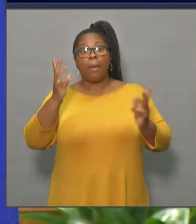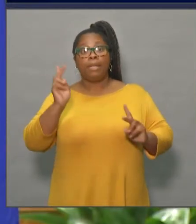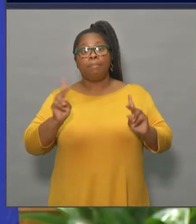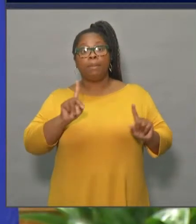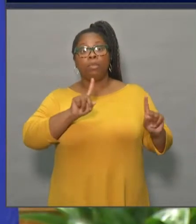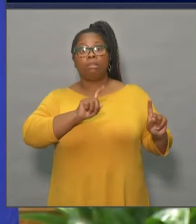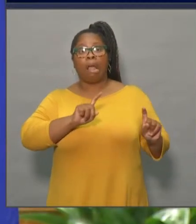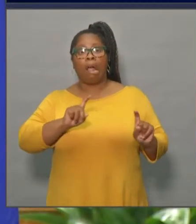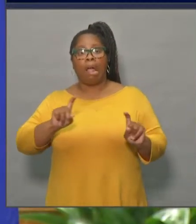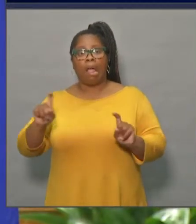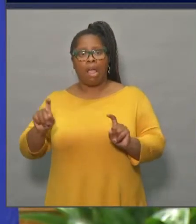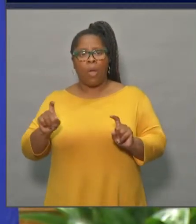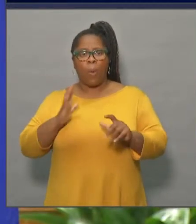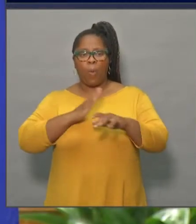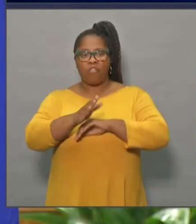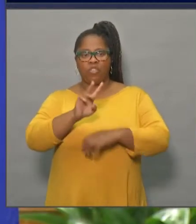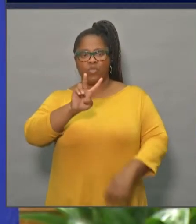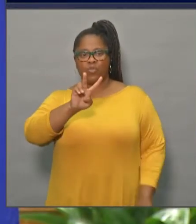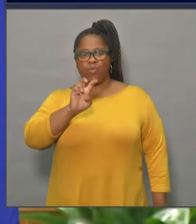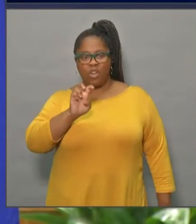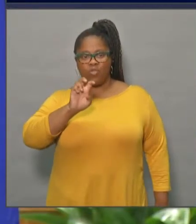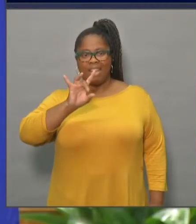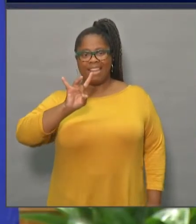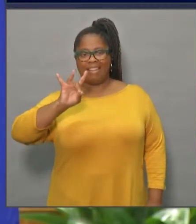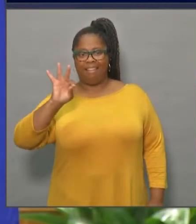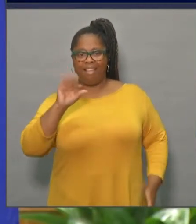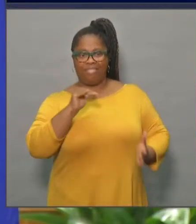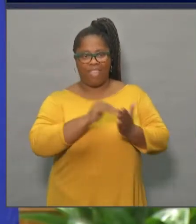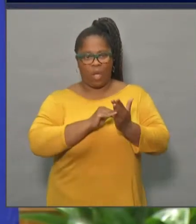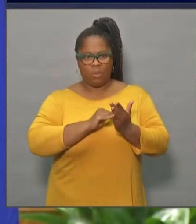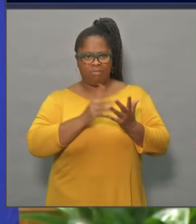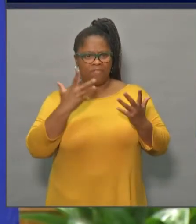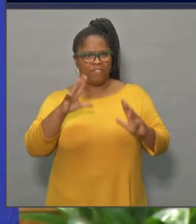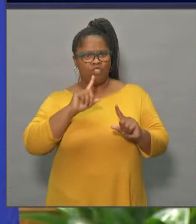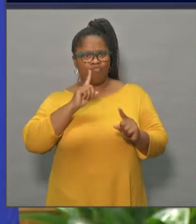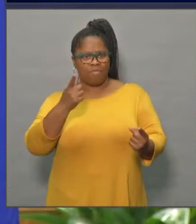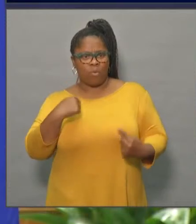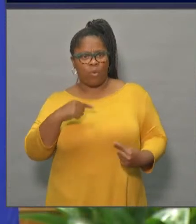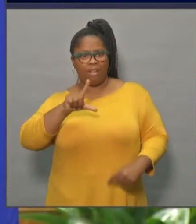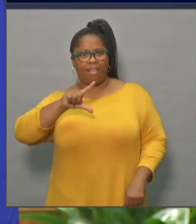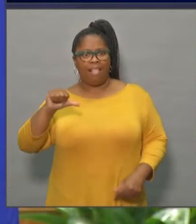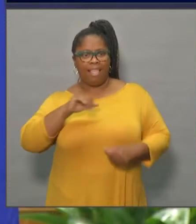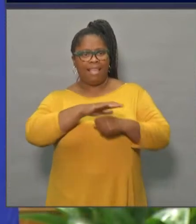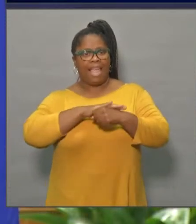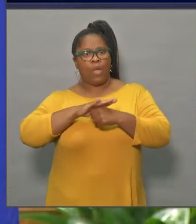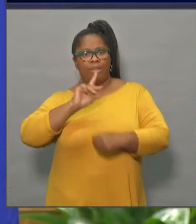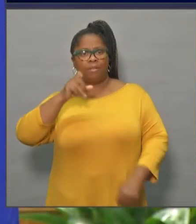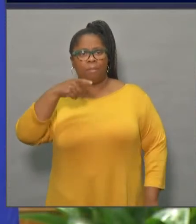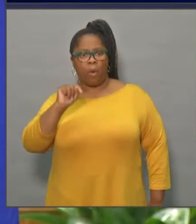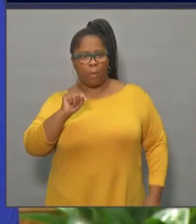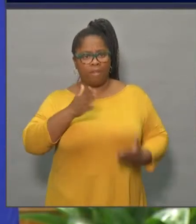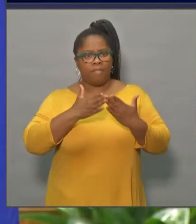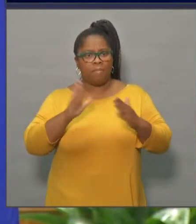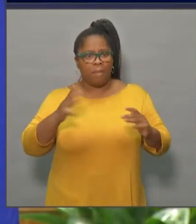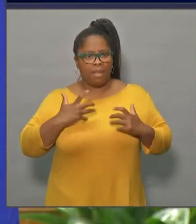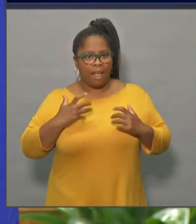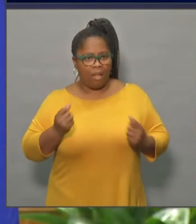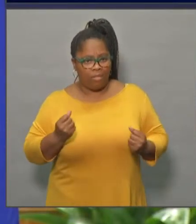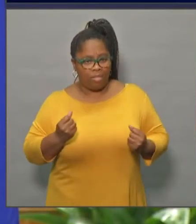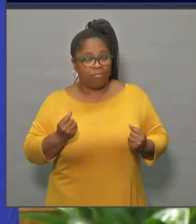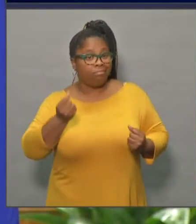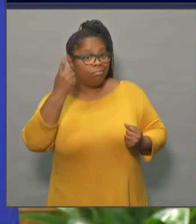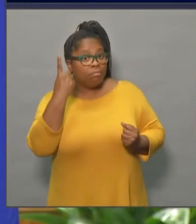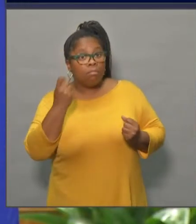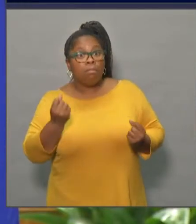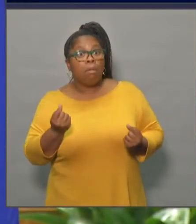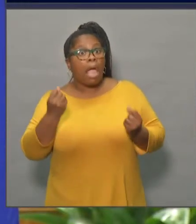282,000 COVID-19 test results for individuals have been reported to the LA County Department of Public Health, and 11%